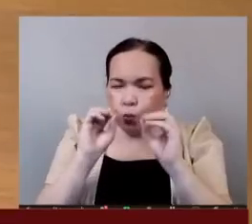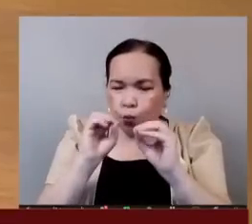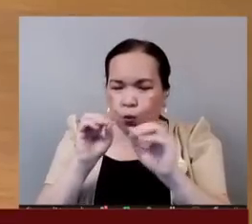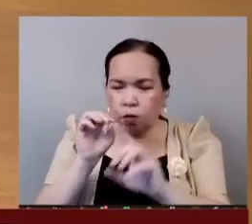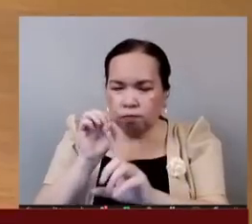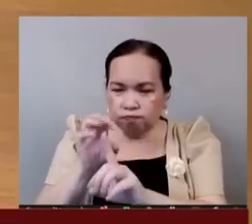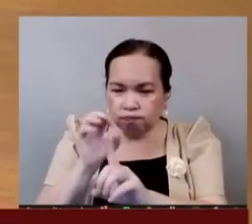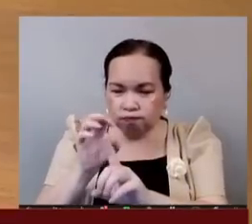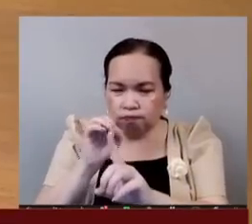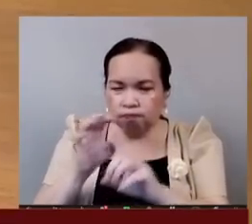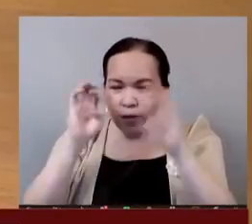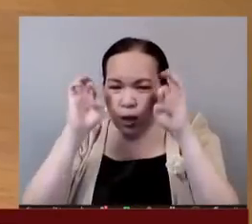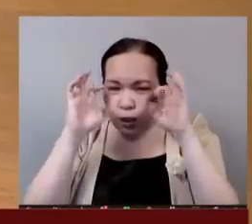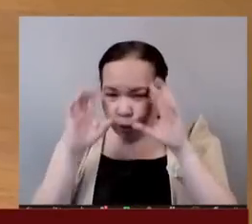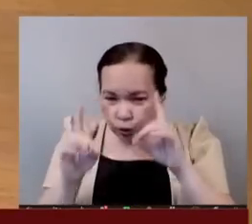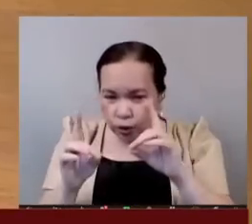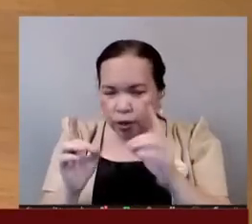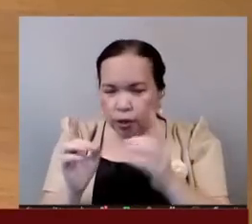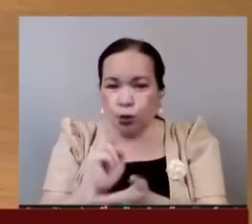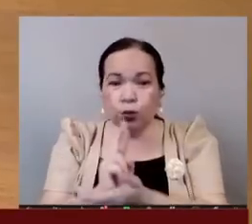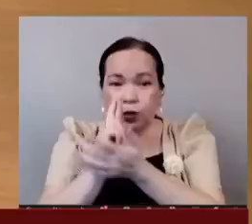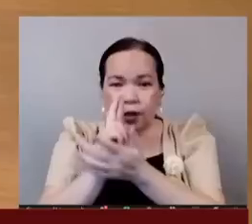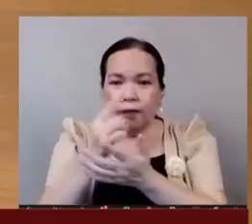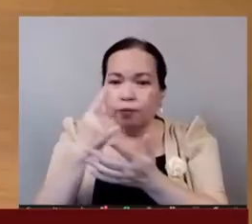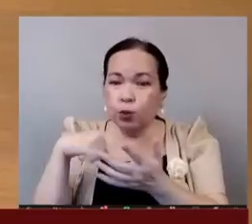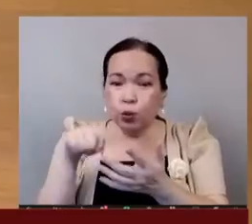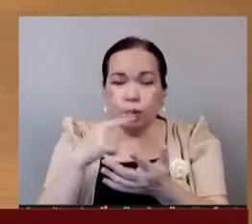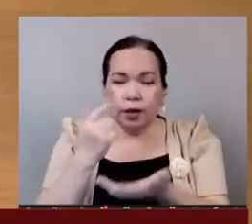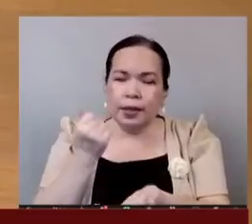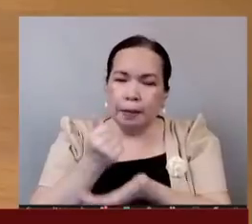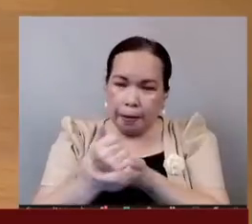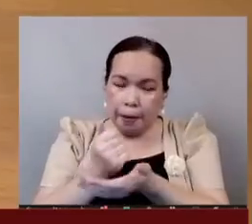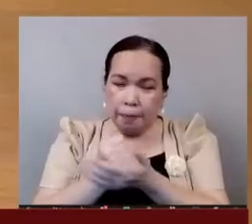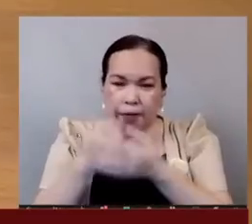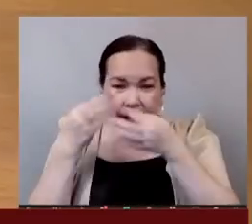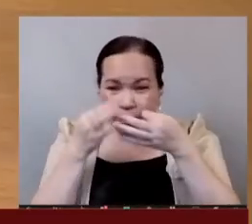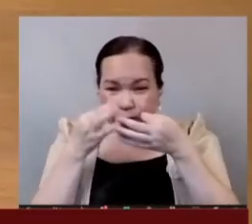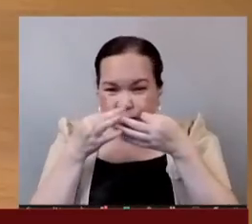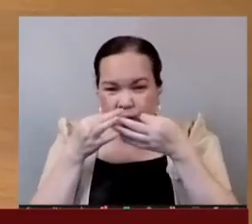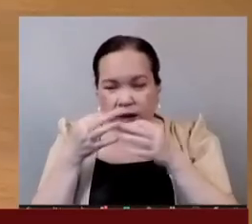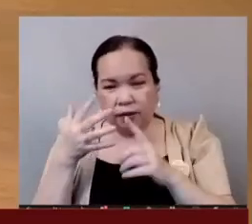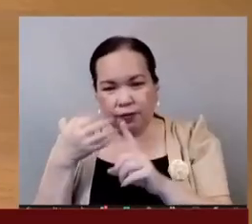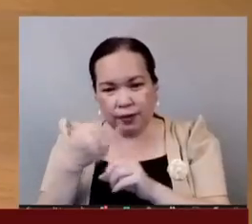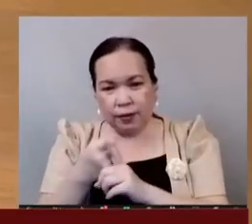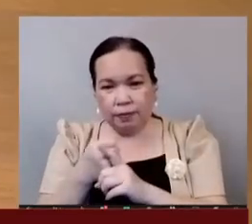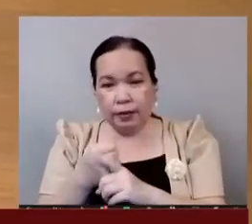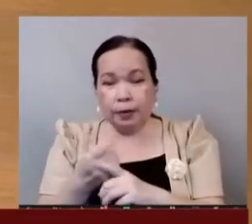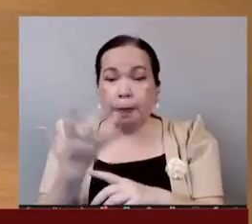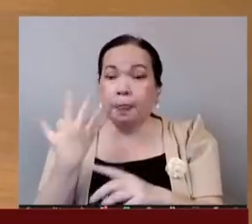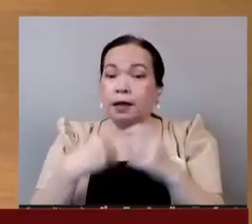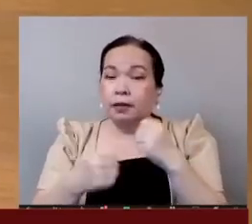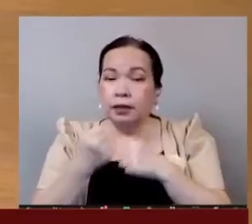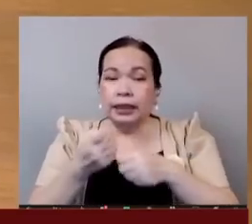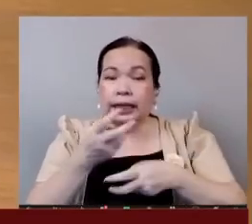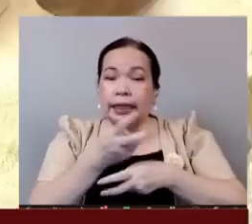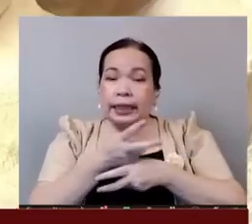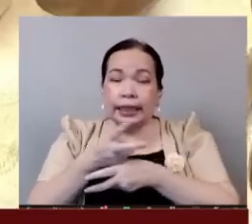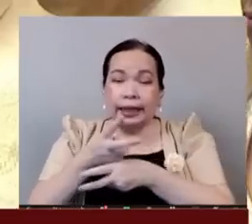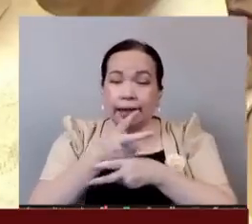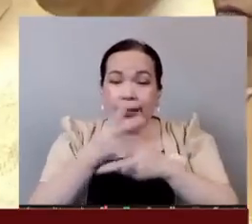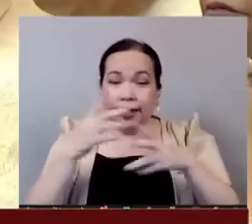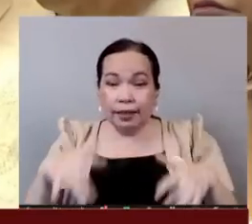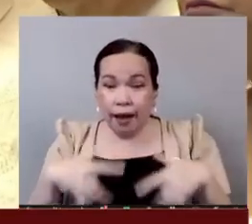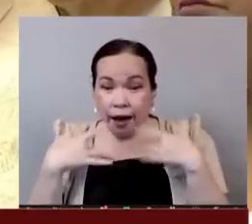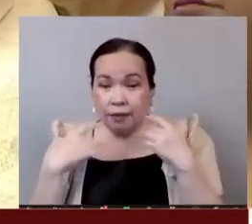dependence amongst our affected citizenry. Last year, we launched the Buhay Ingatan Drogay Ayawan, or